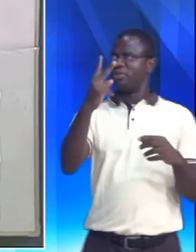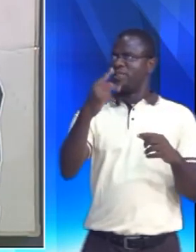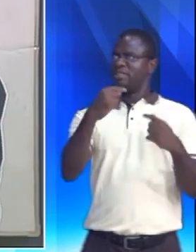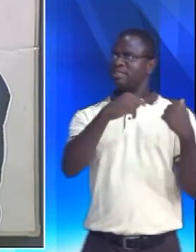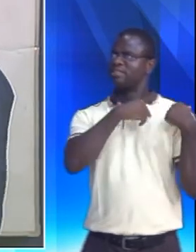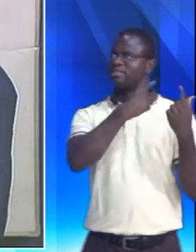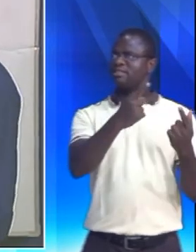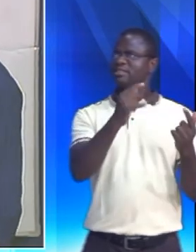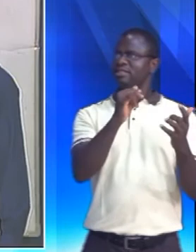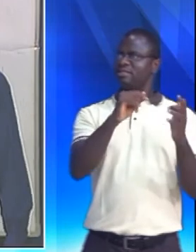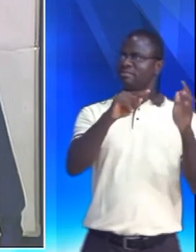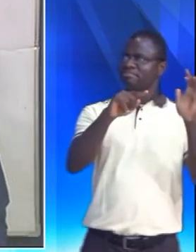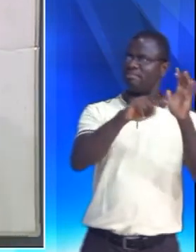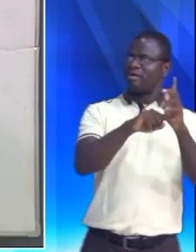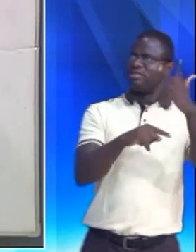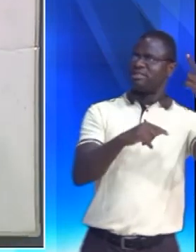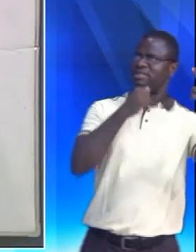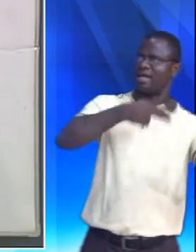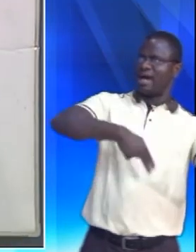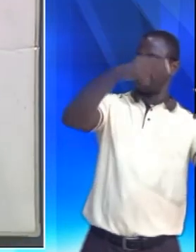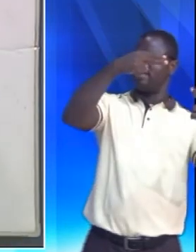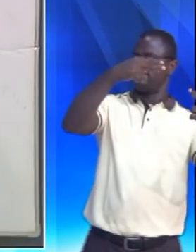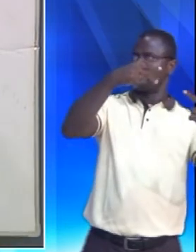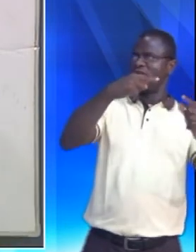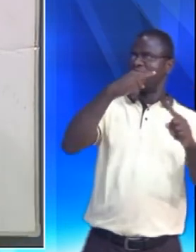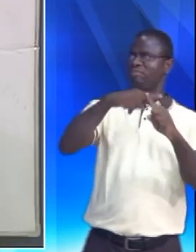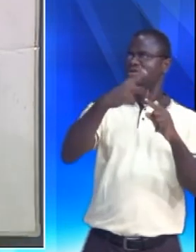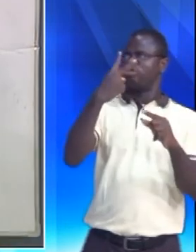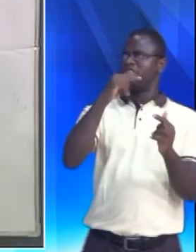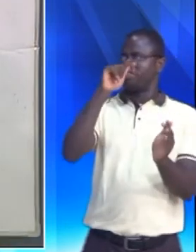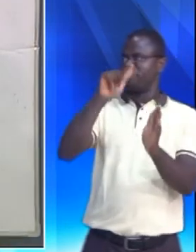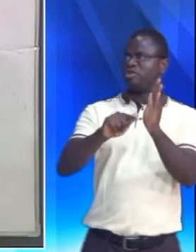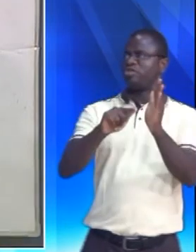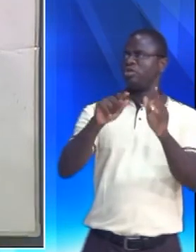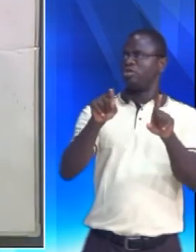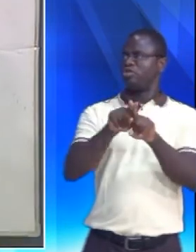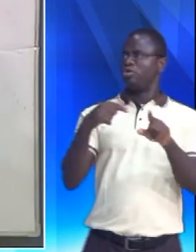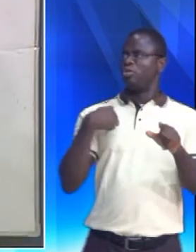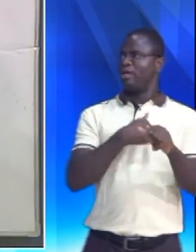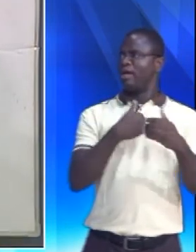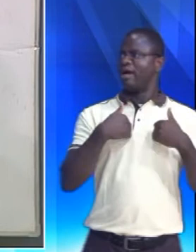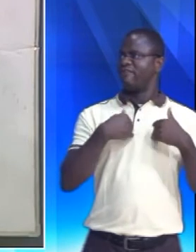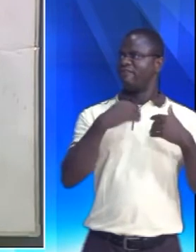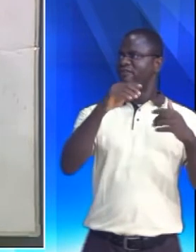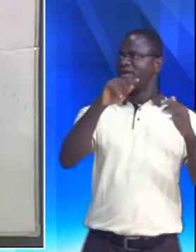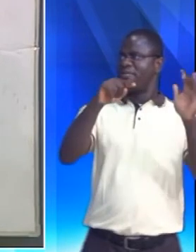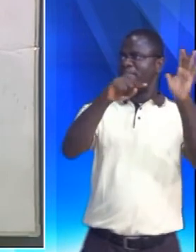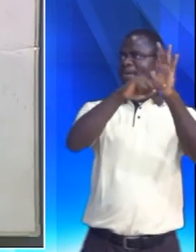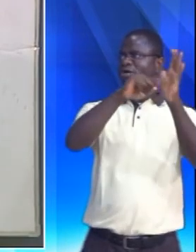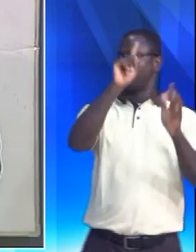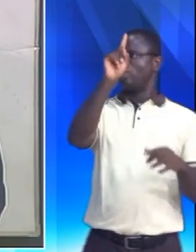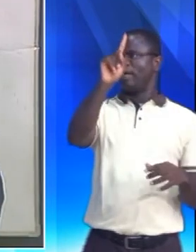plus 7. Invariably, minus 3 plus 7 is the same thing as 7